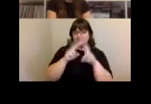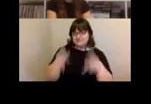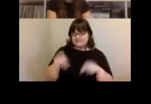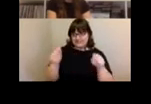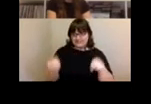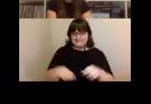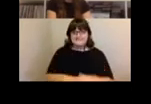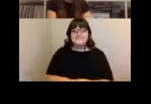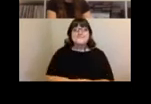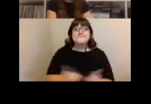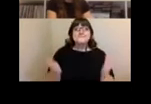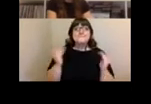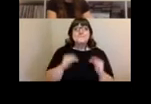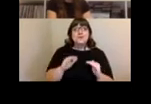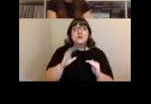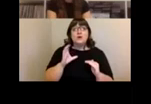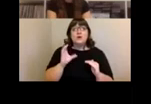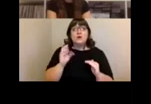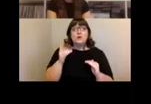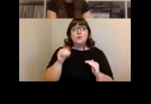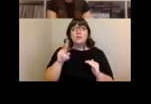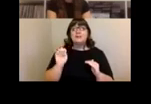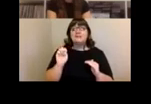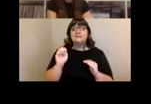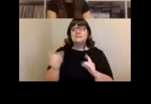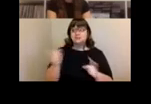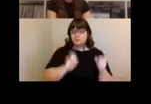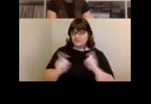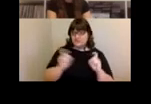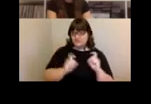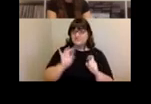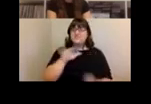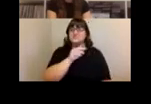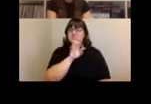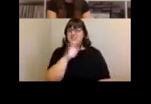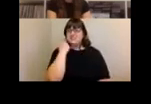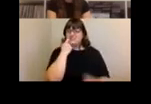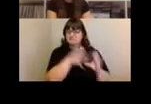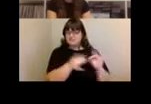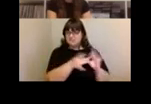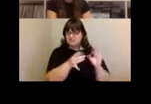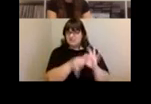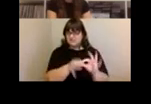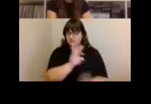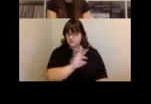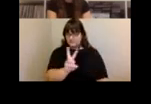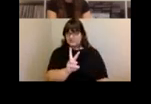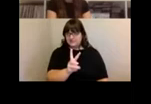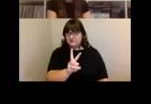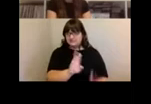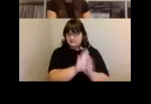Donations, corporate donations. So this is what Janelle was talking about for our website development